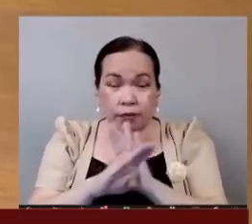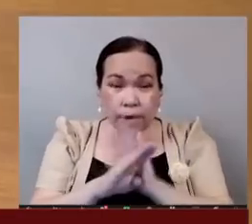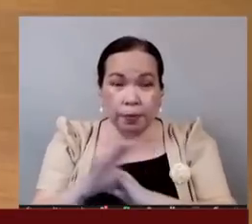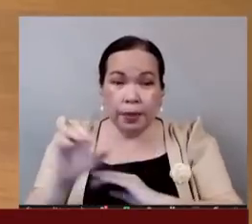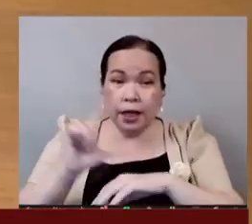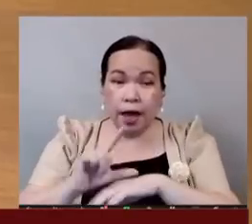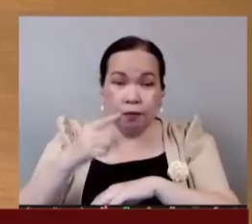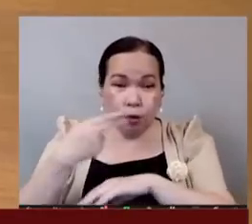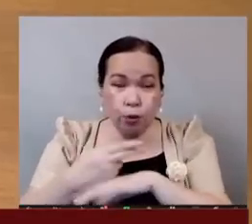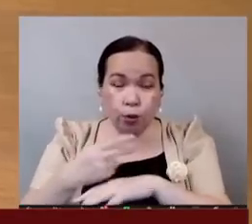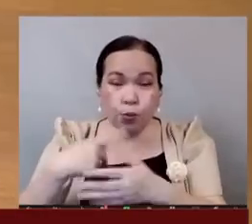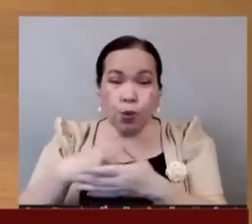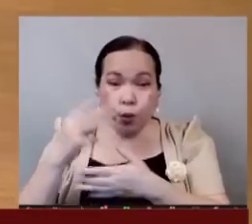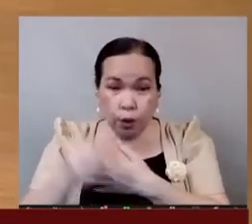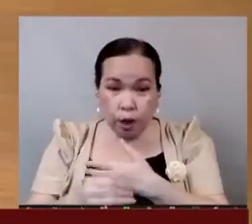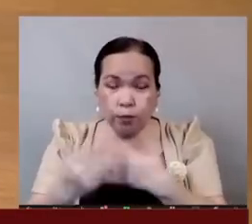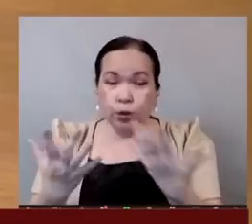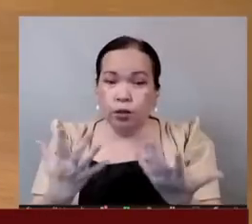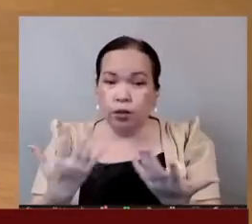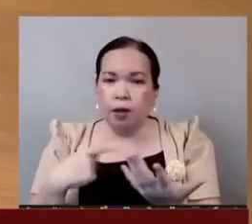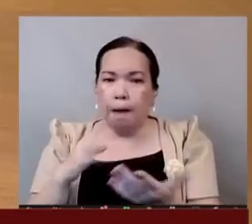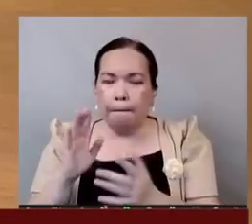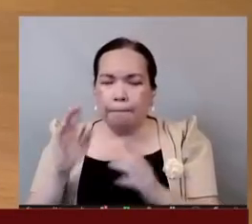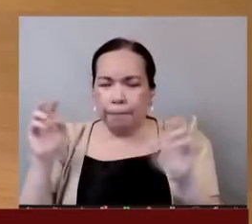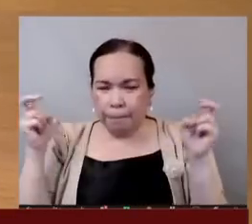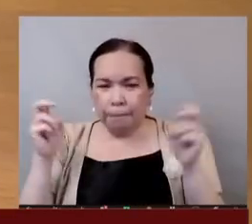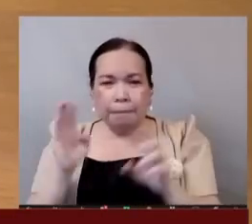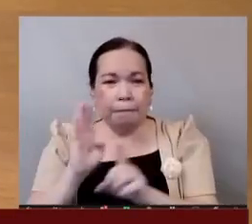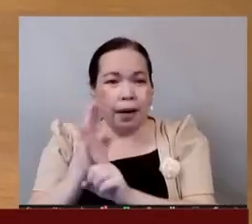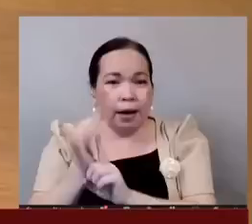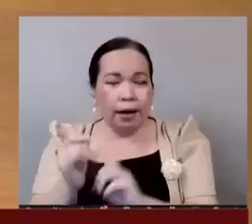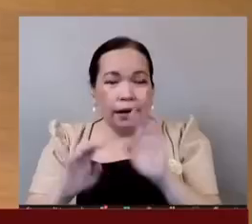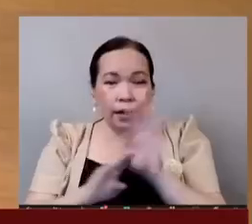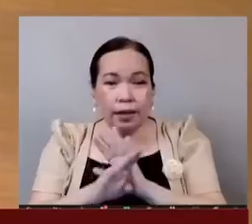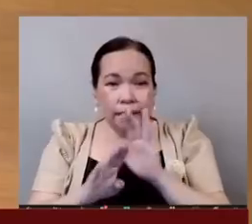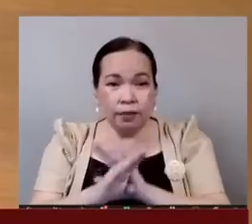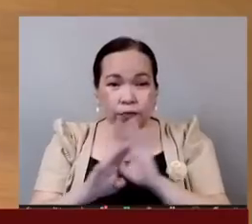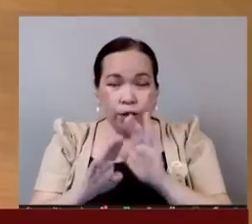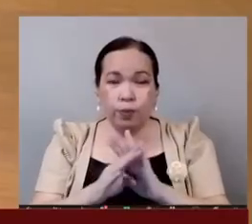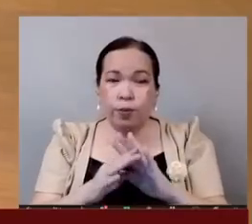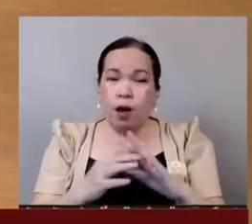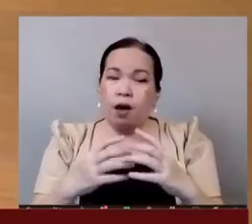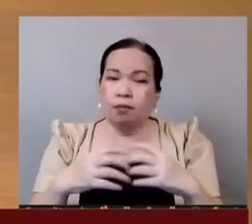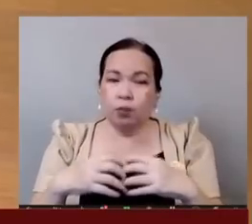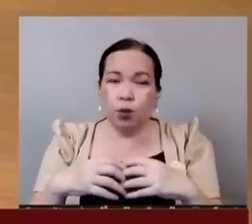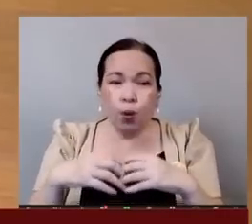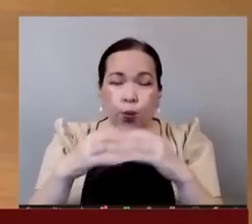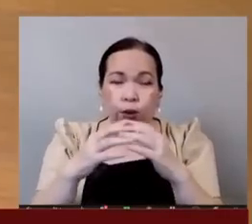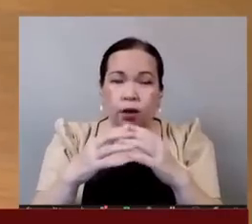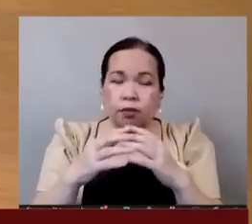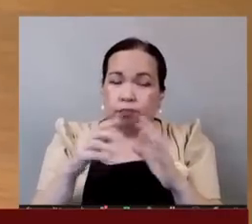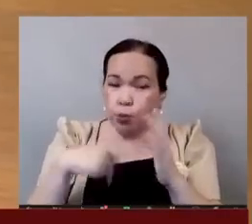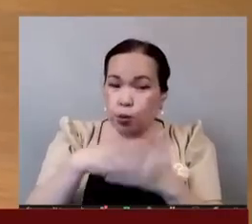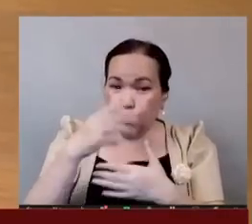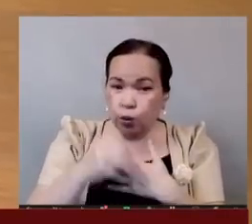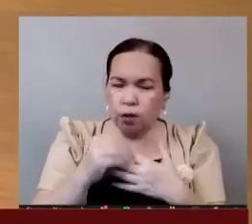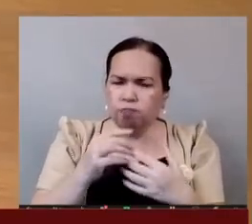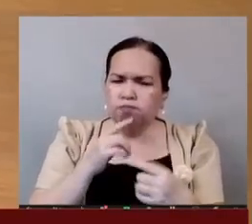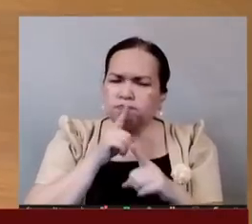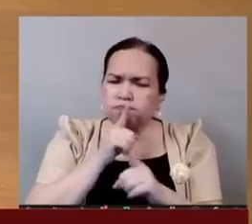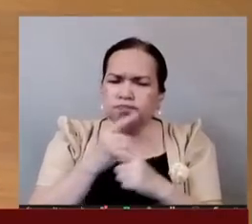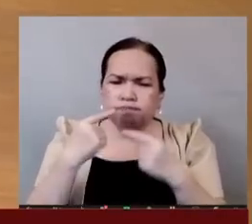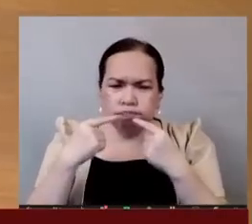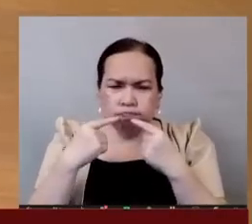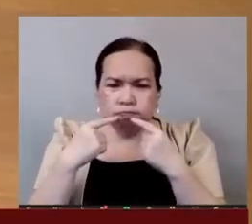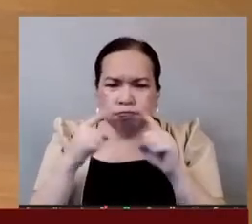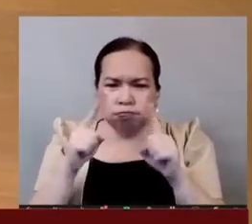development and enhanced comprehensive local integration programs have been effective in addressing the root cause of conflict